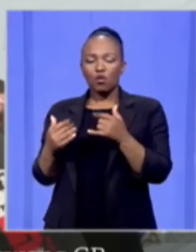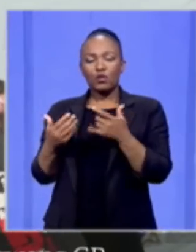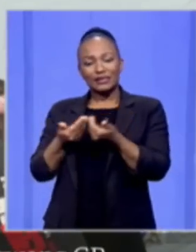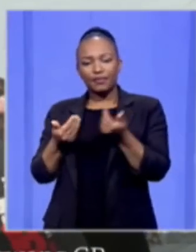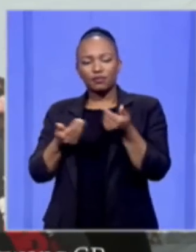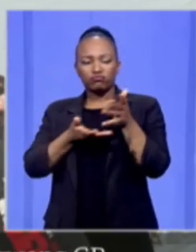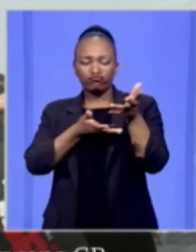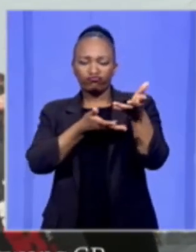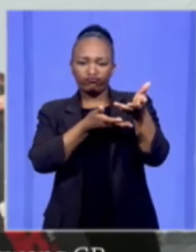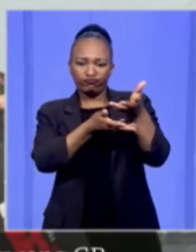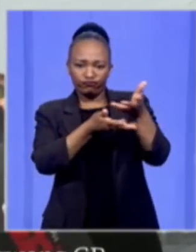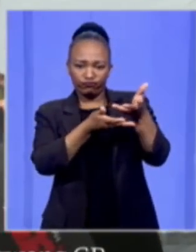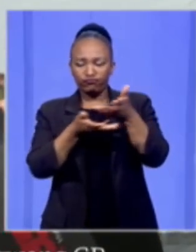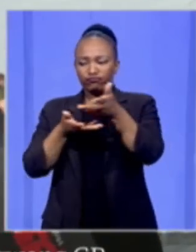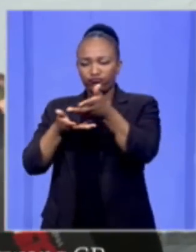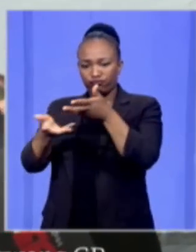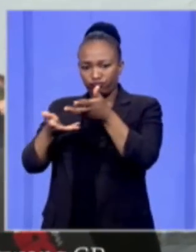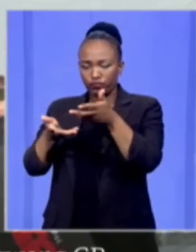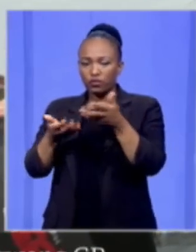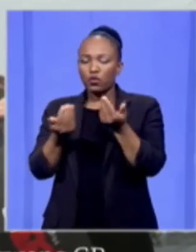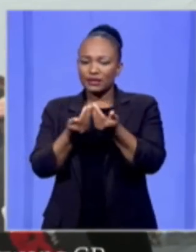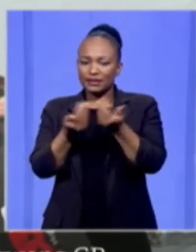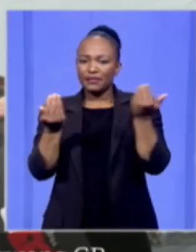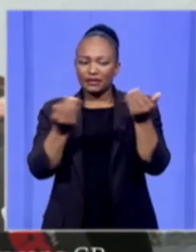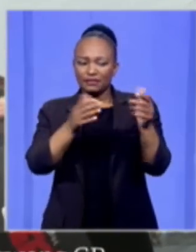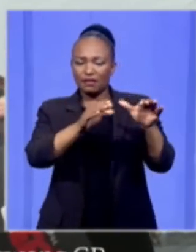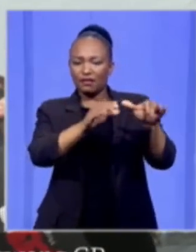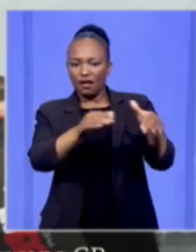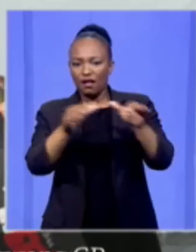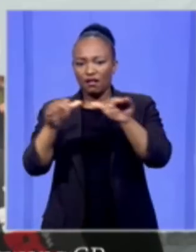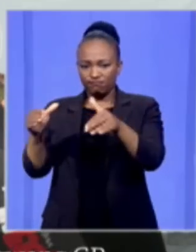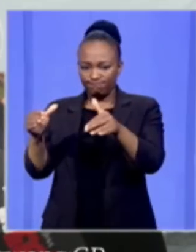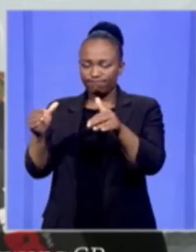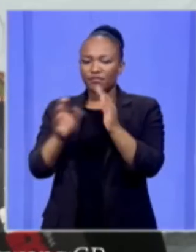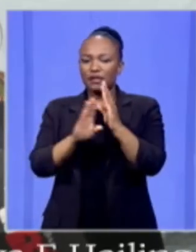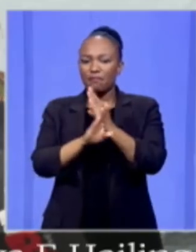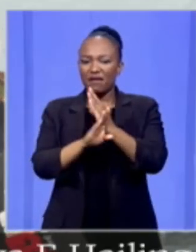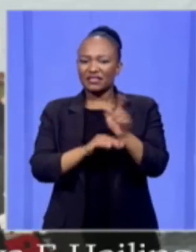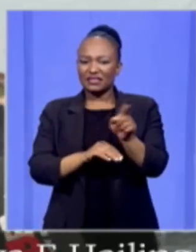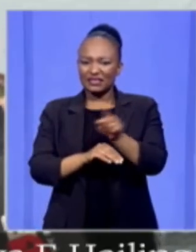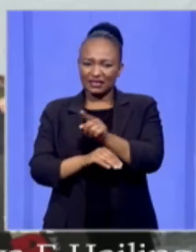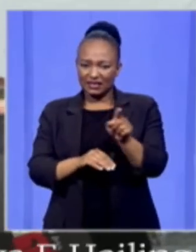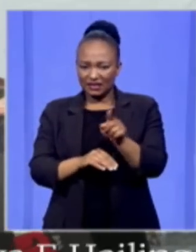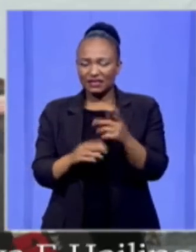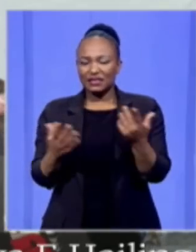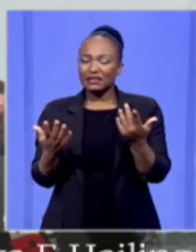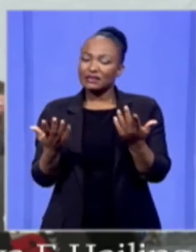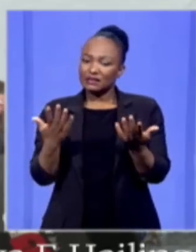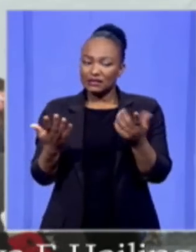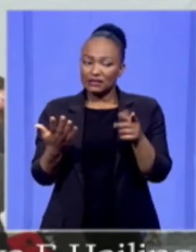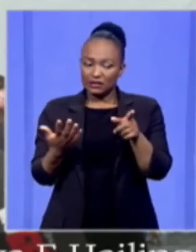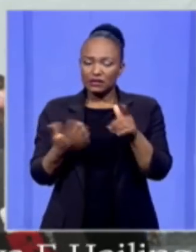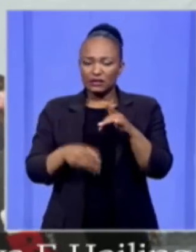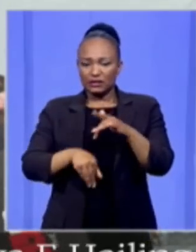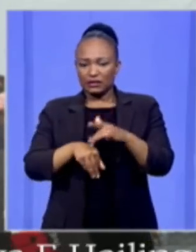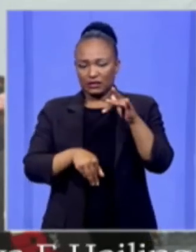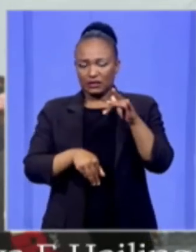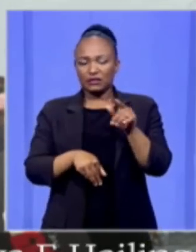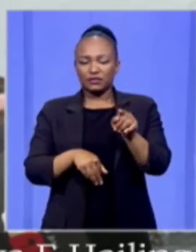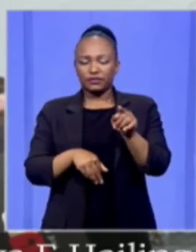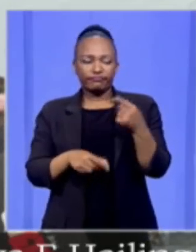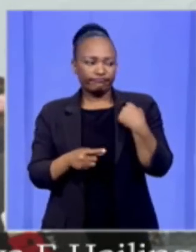as different operators within the public sector. It's quite a sensitive area because